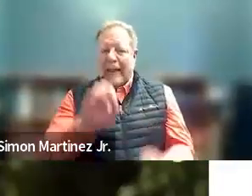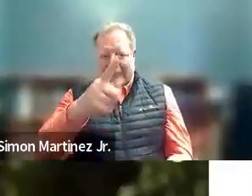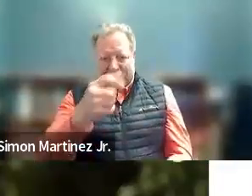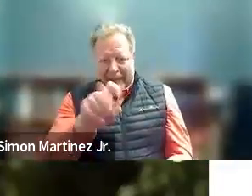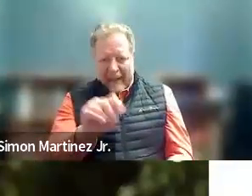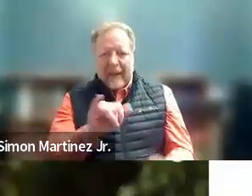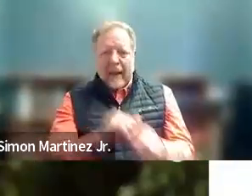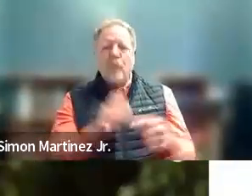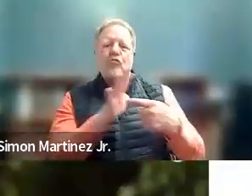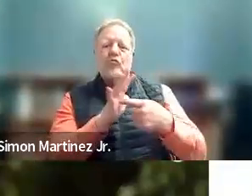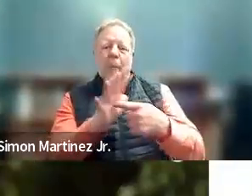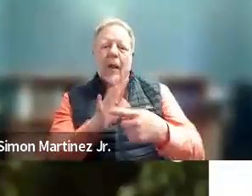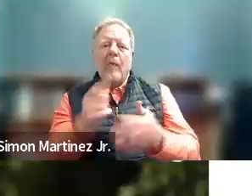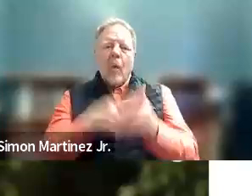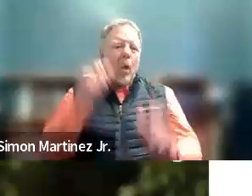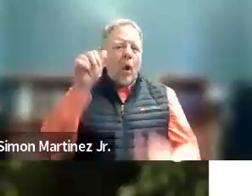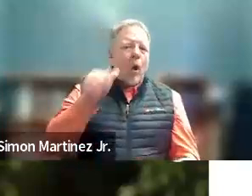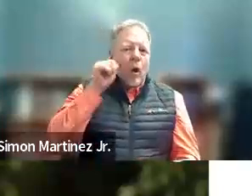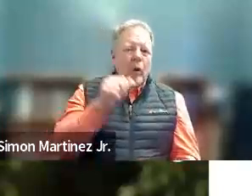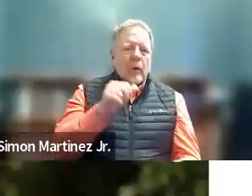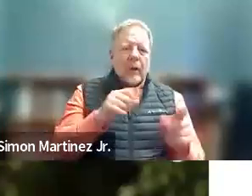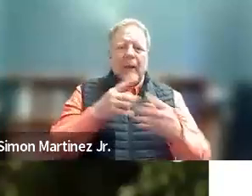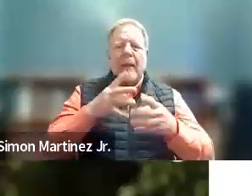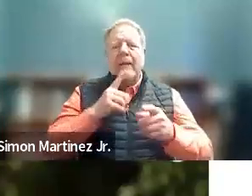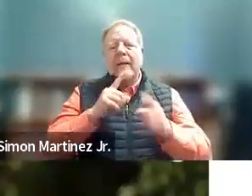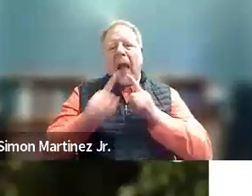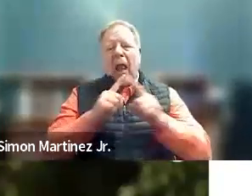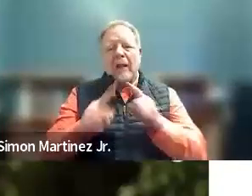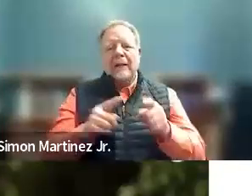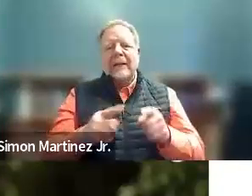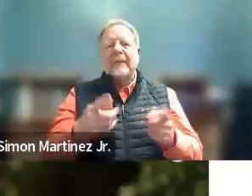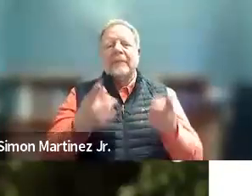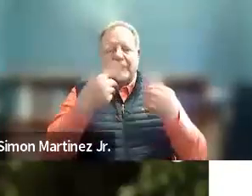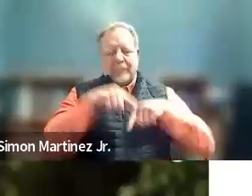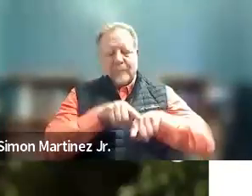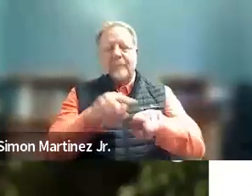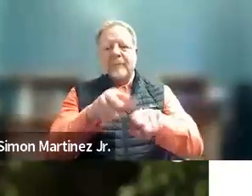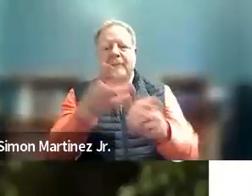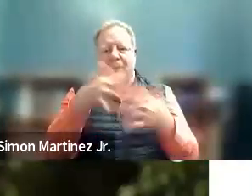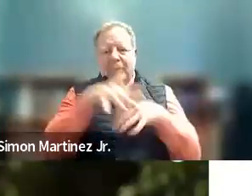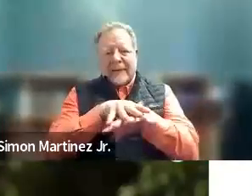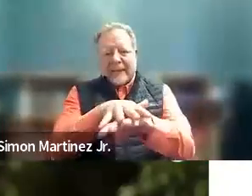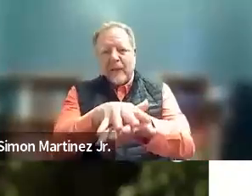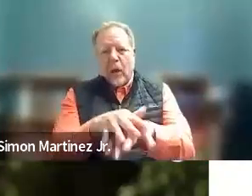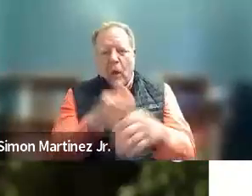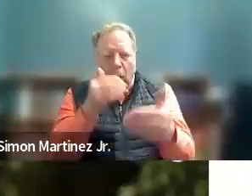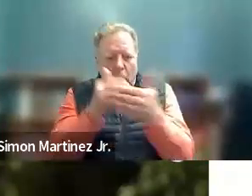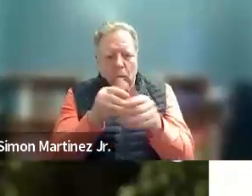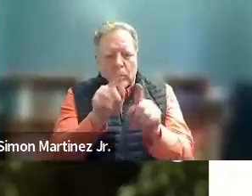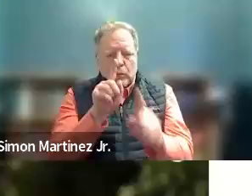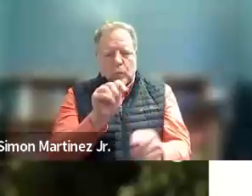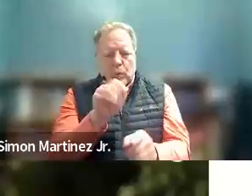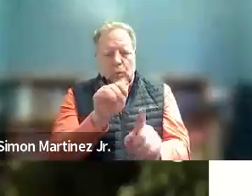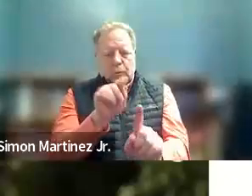that's the representation of what the audio is or the dialogue. It's synchronized, hopefully closely